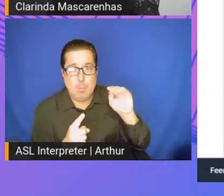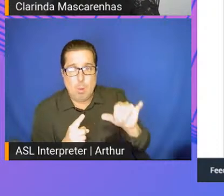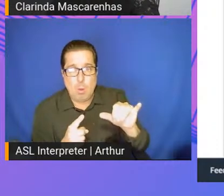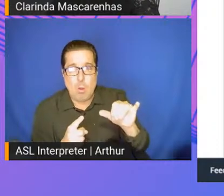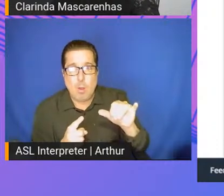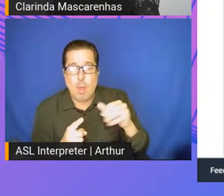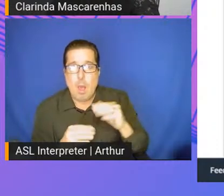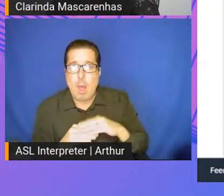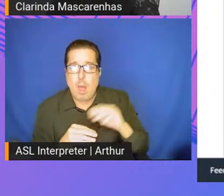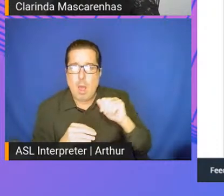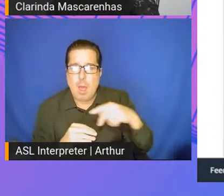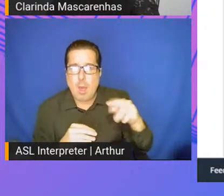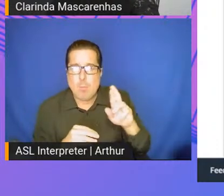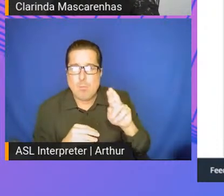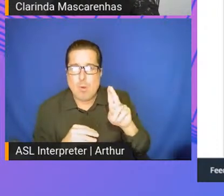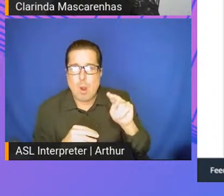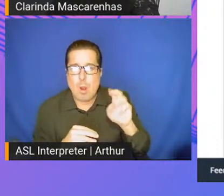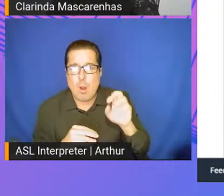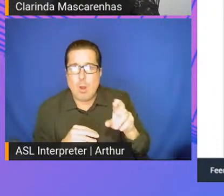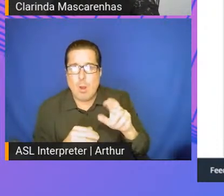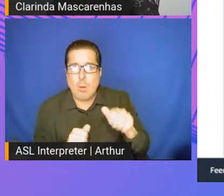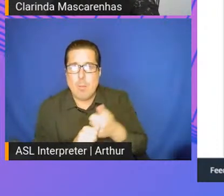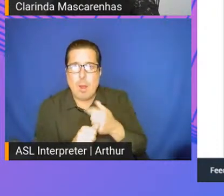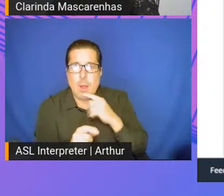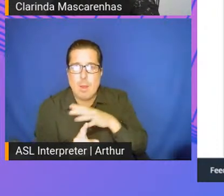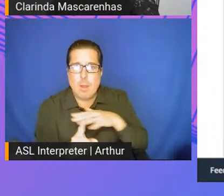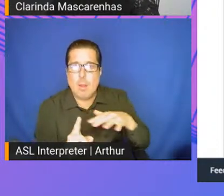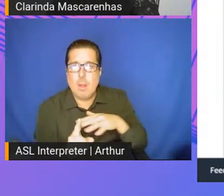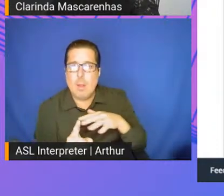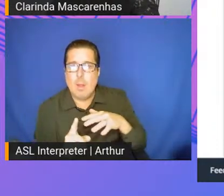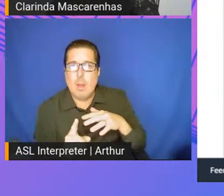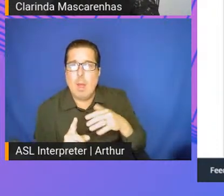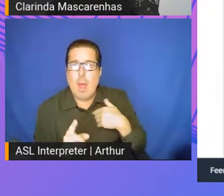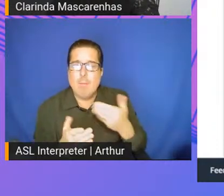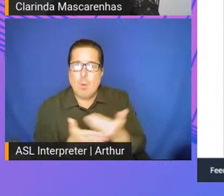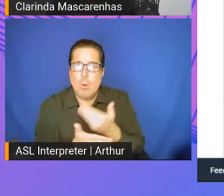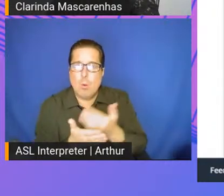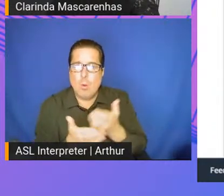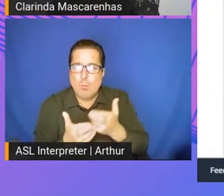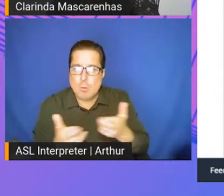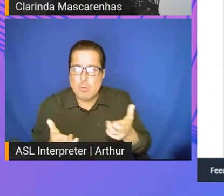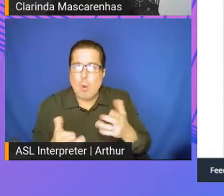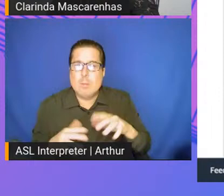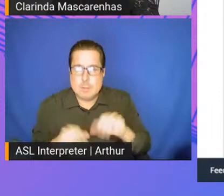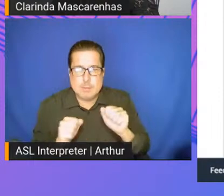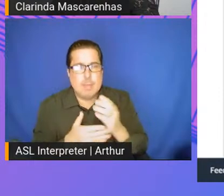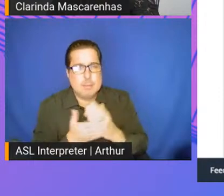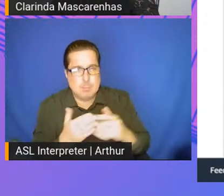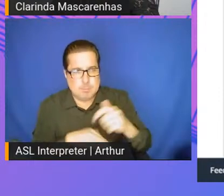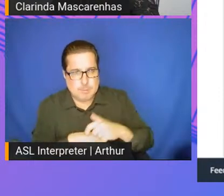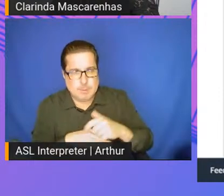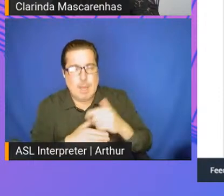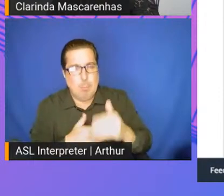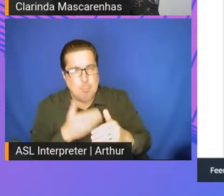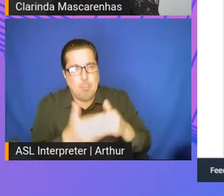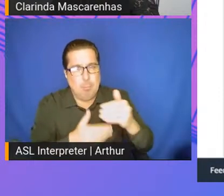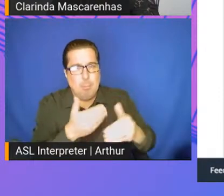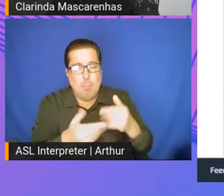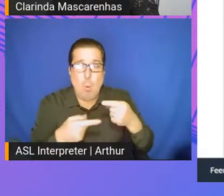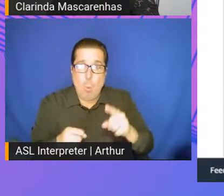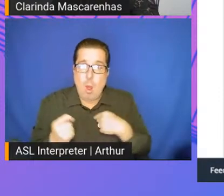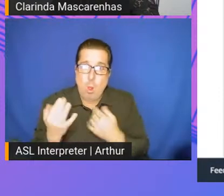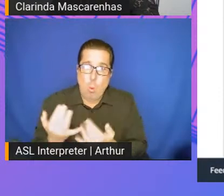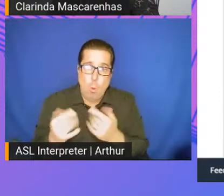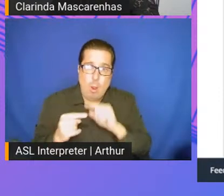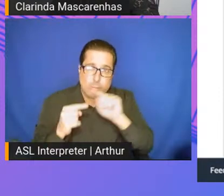on the App Runner. Behind the scenes, it will provision the brand new resource and take some time. While we are waiting our